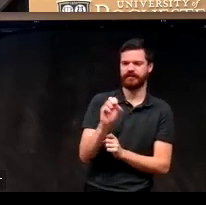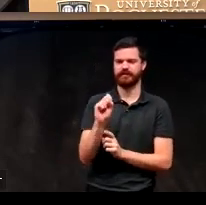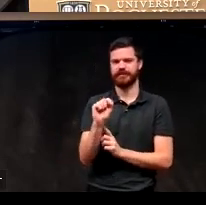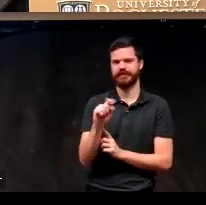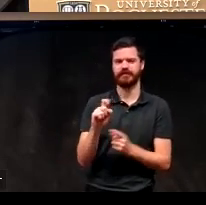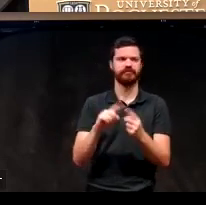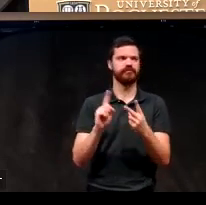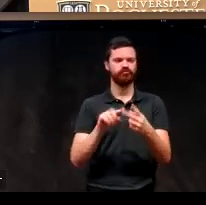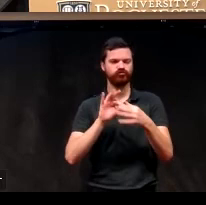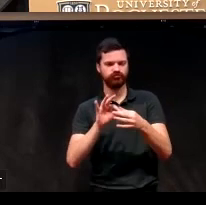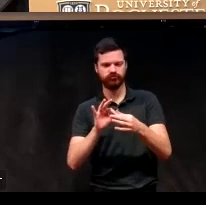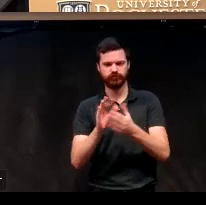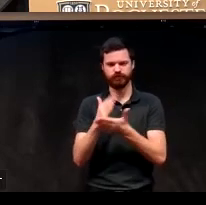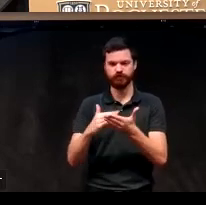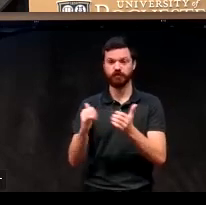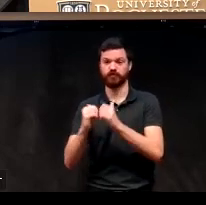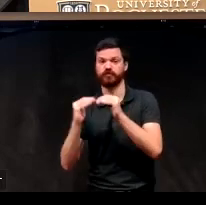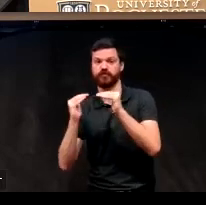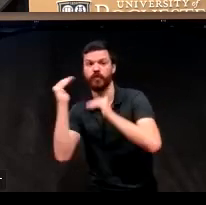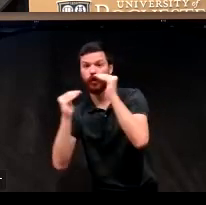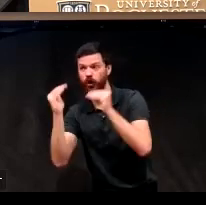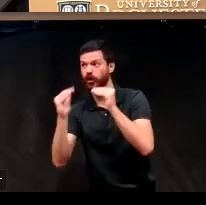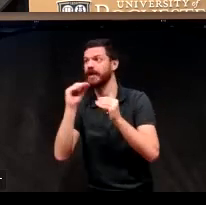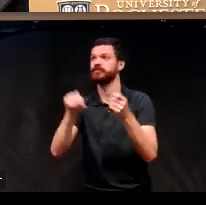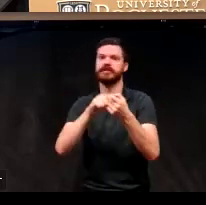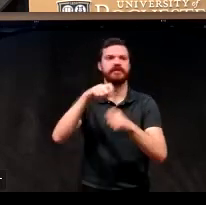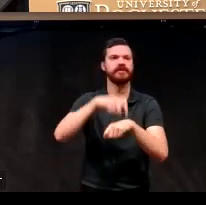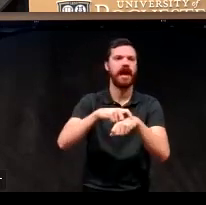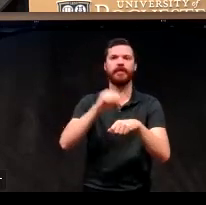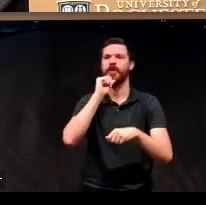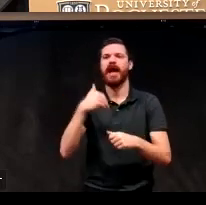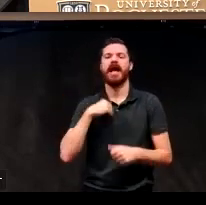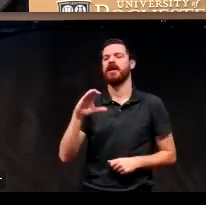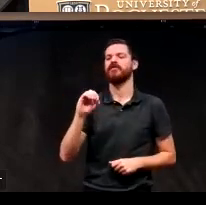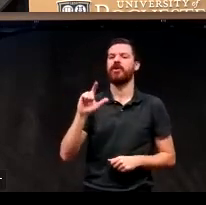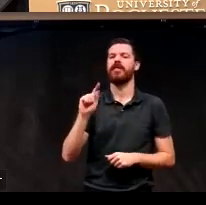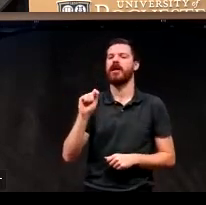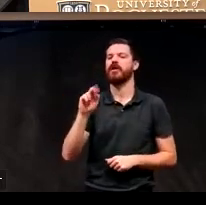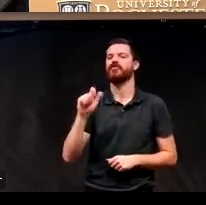relational aspects when you have an adult, and particularly in a time limited setting where you don't have access to collateral. Do you have